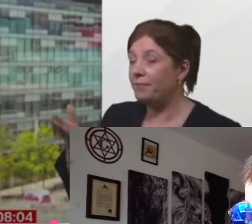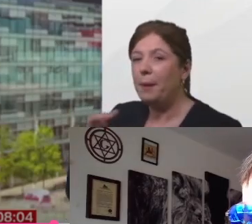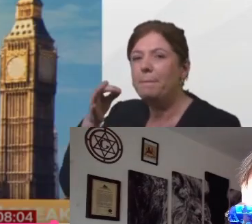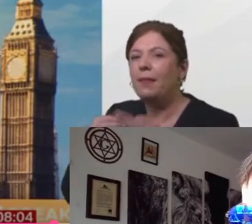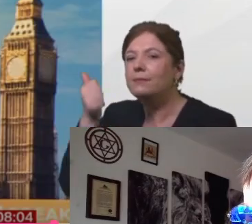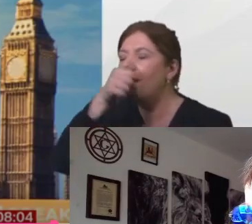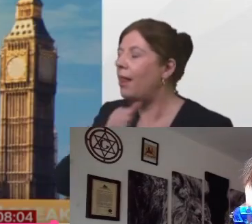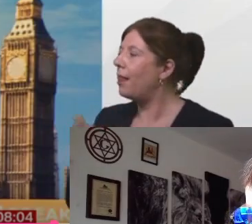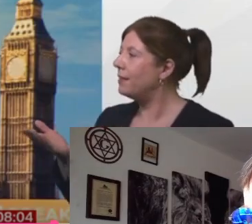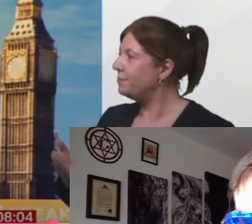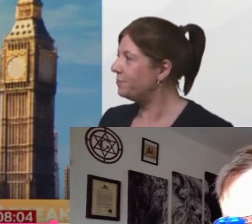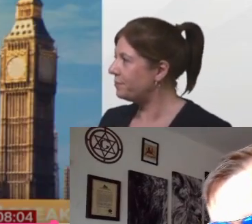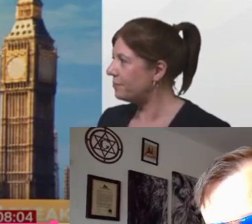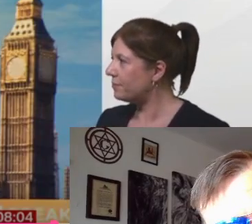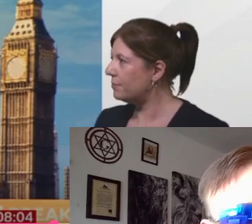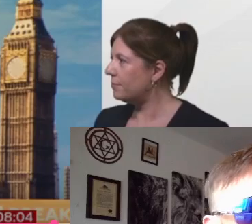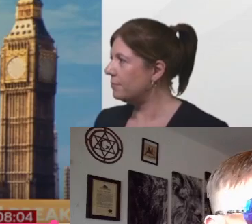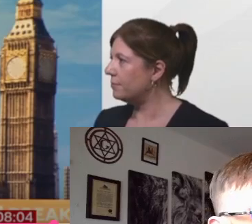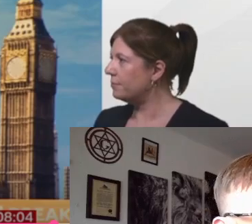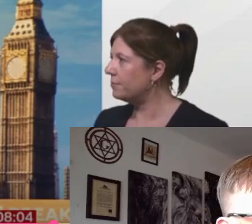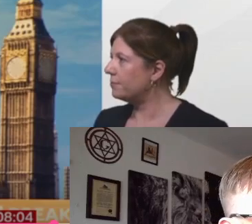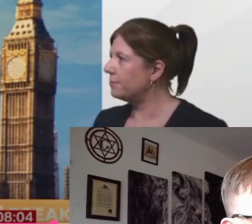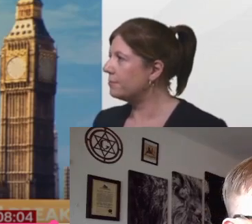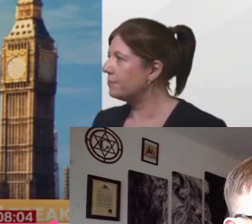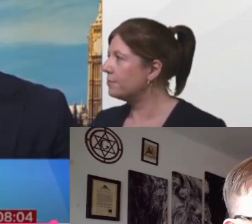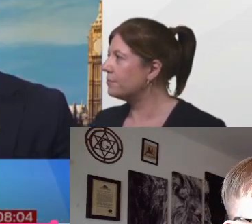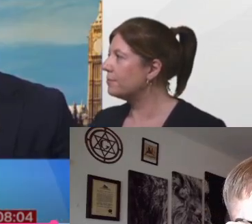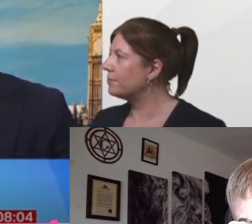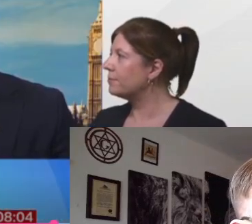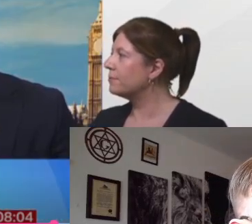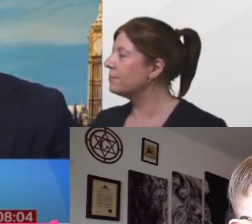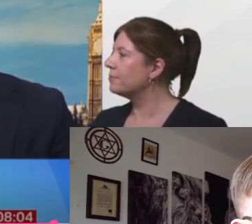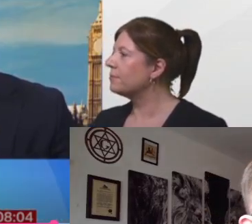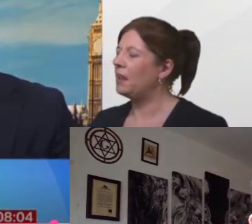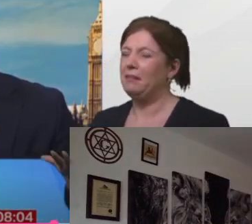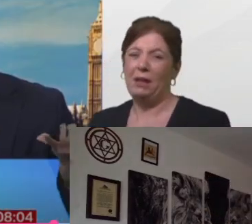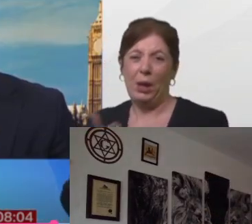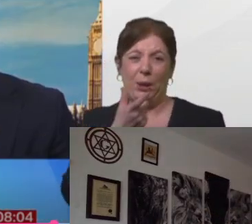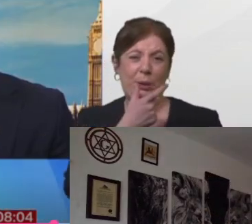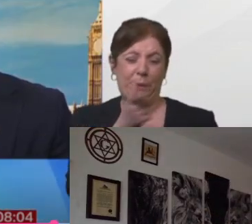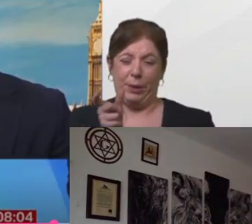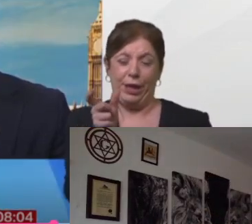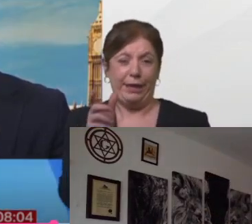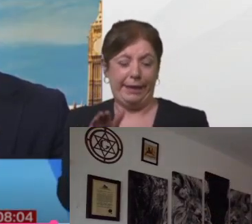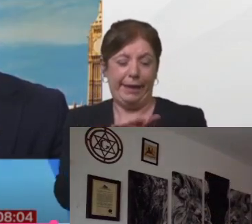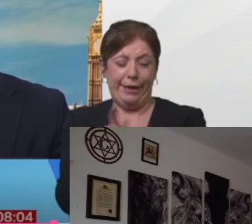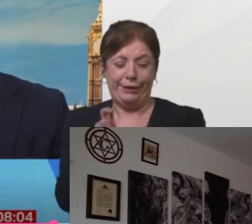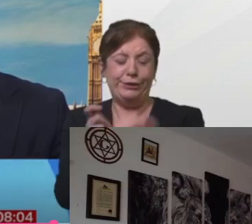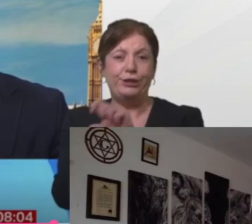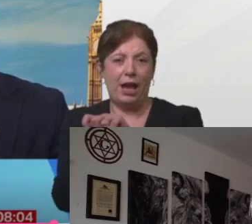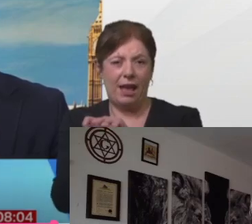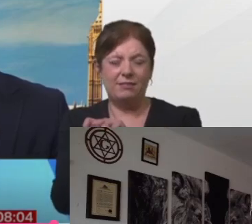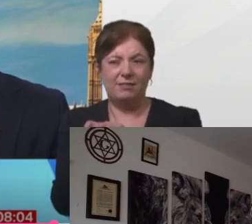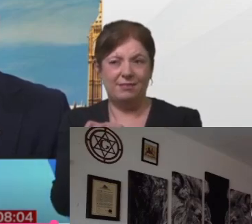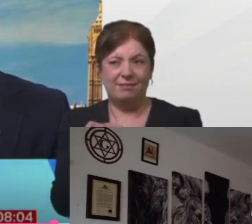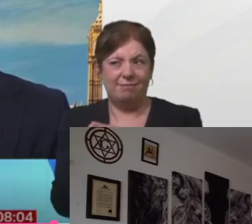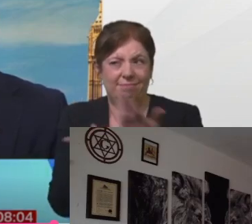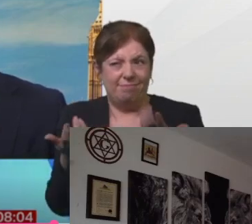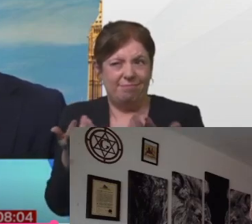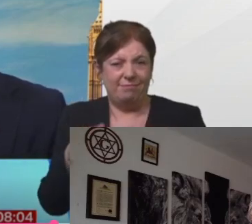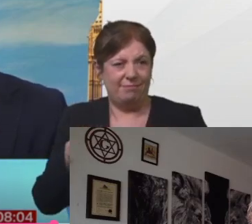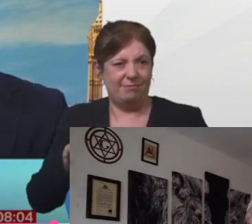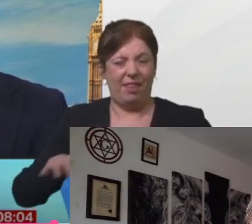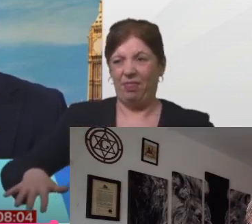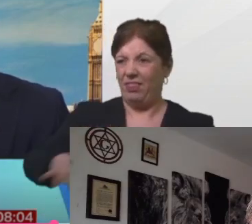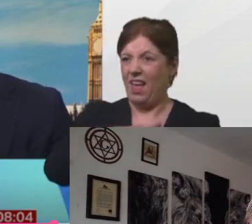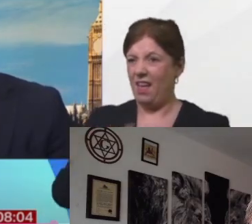morning to you, Henry. When you boil this right down, you can change the words, but the question remains, what difference will it make